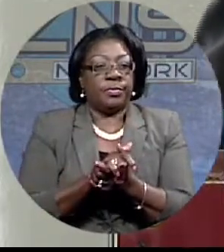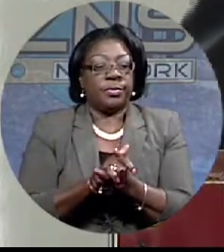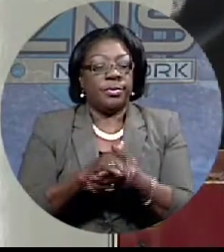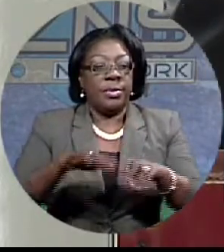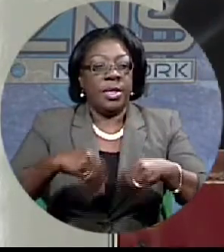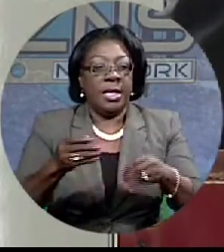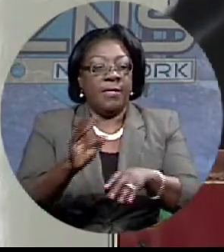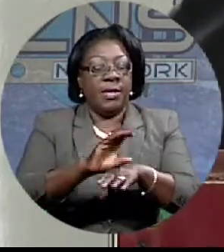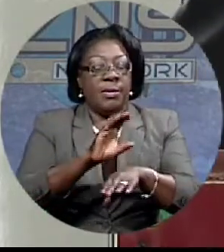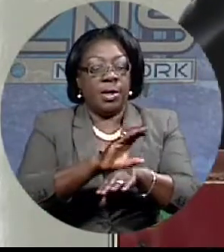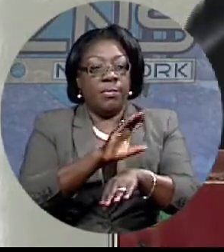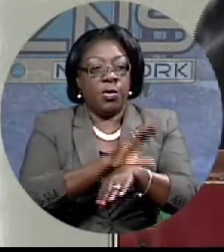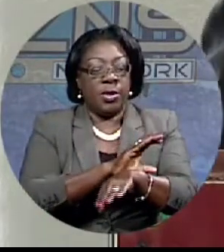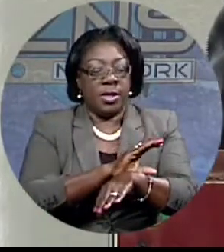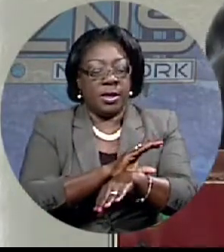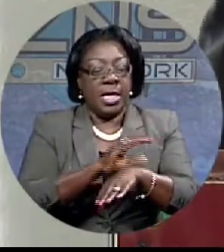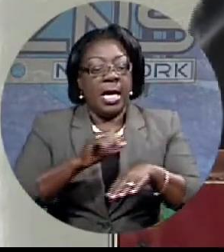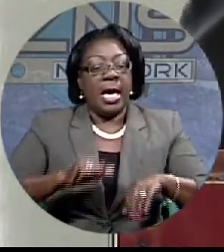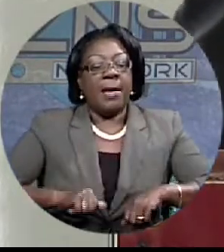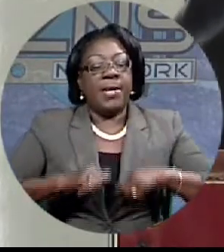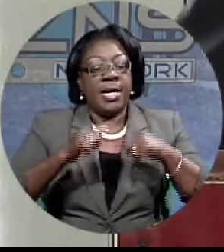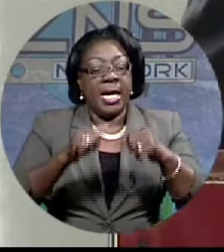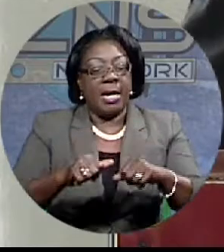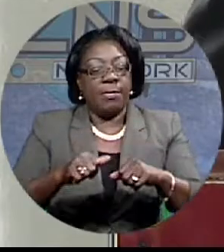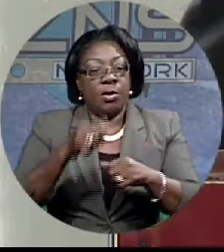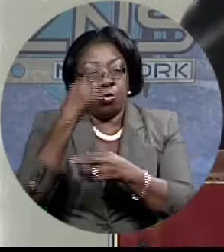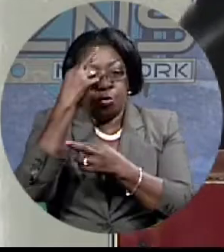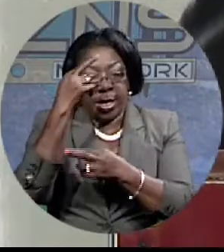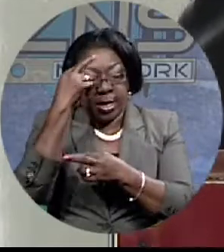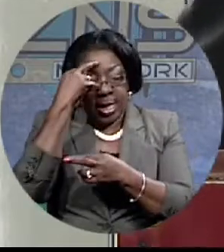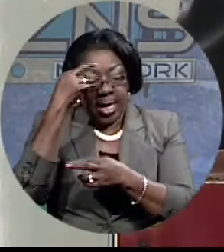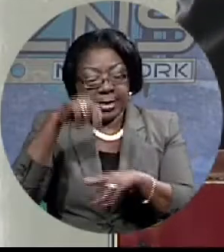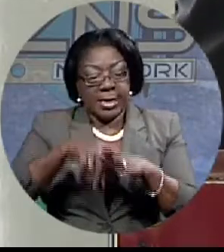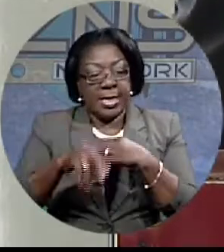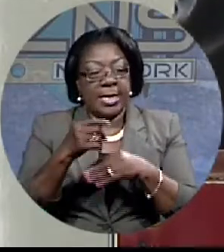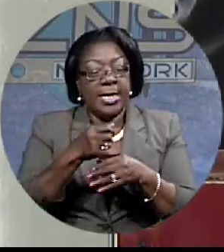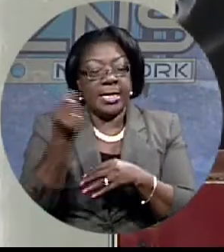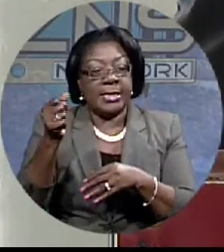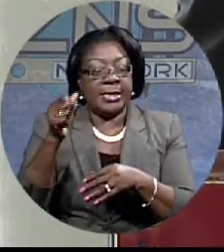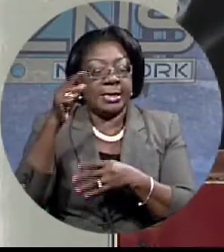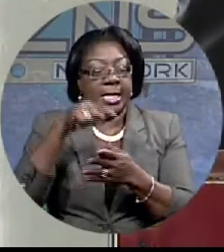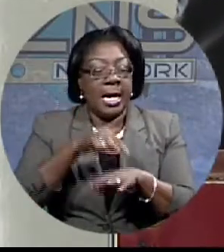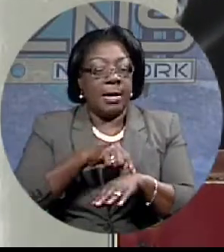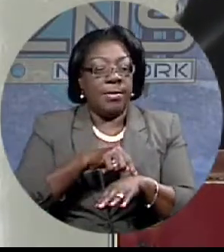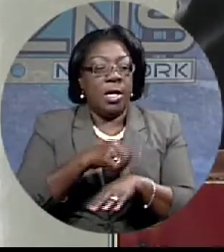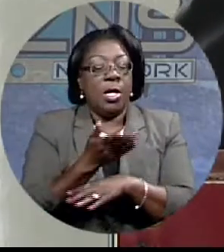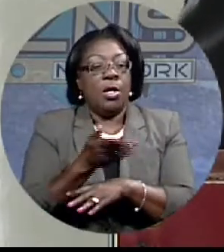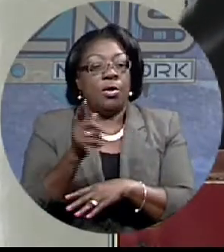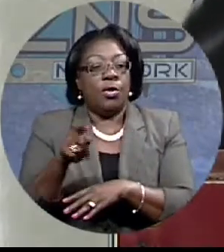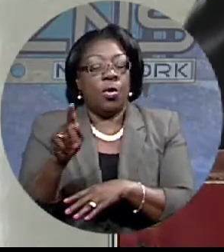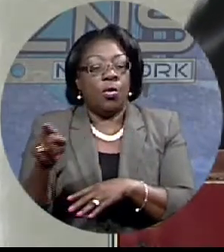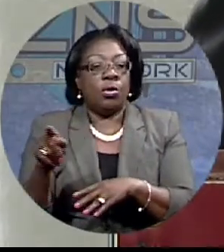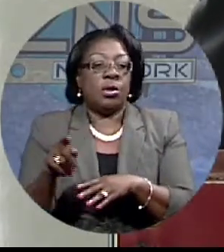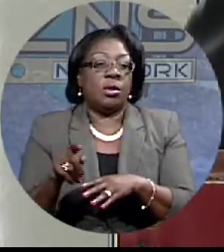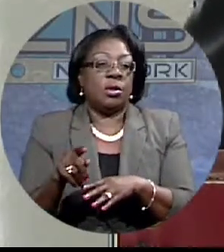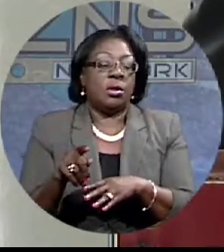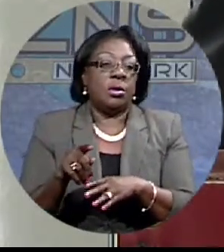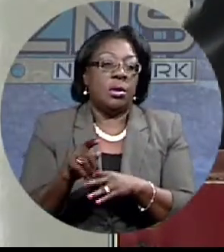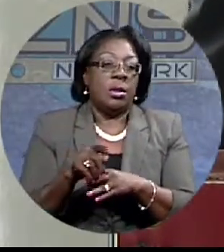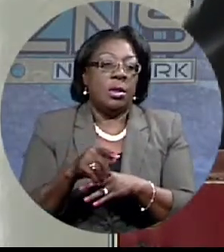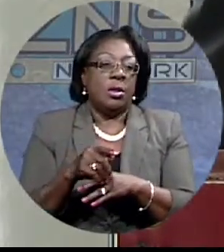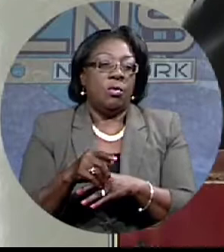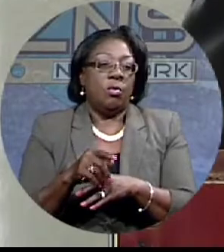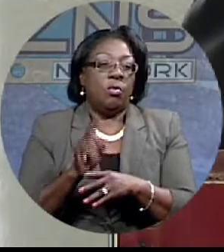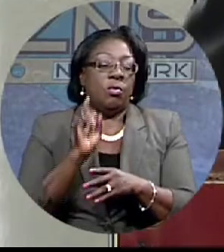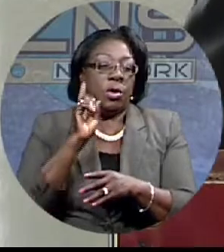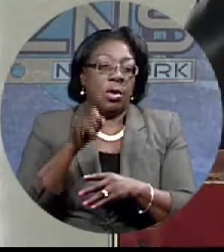and being able to recognize that in his time, those of his set would